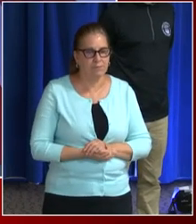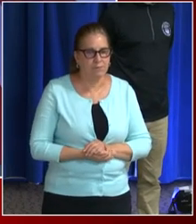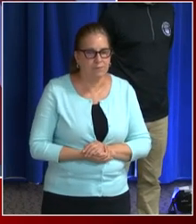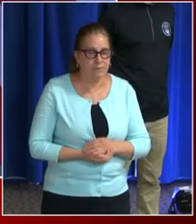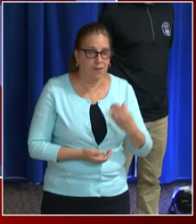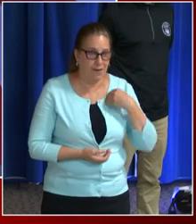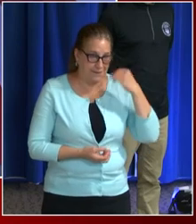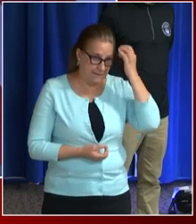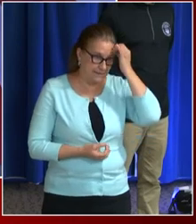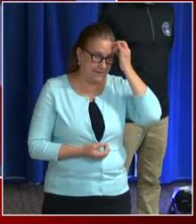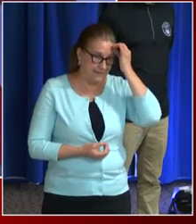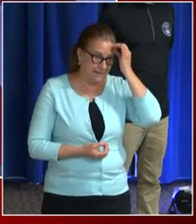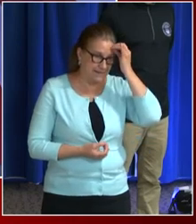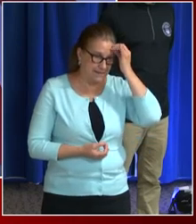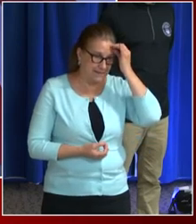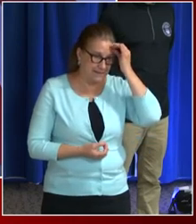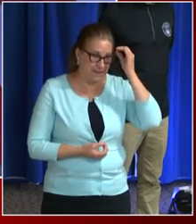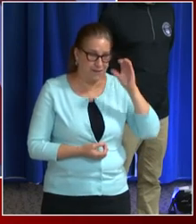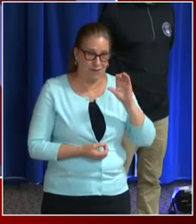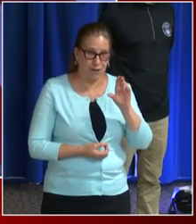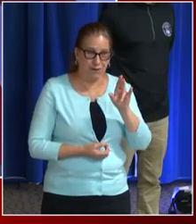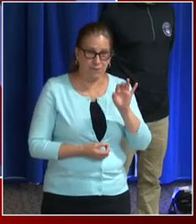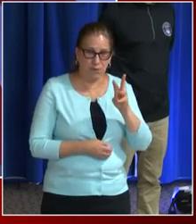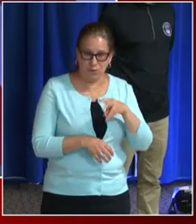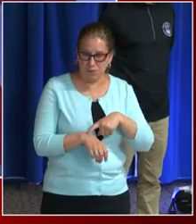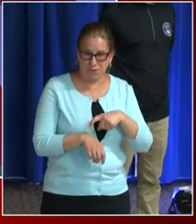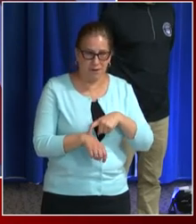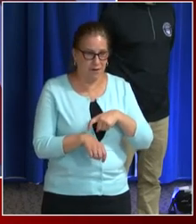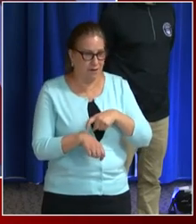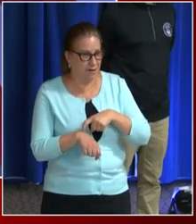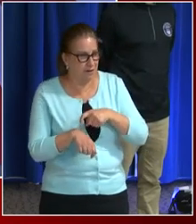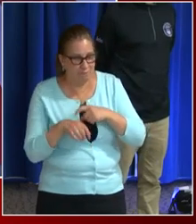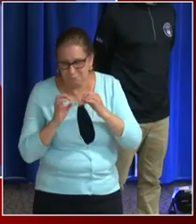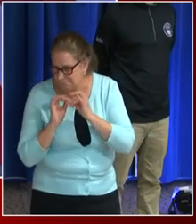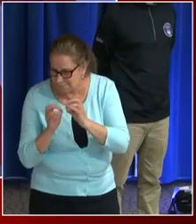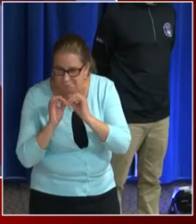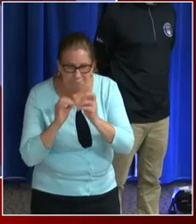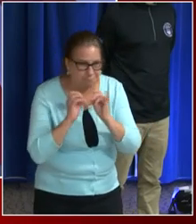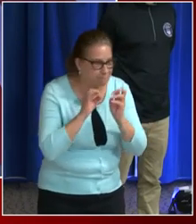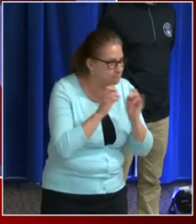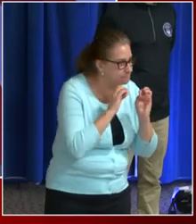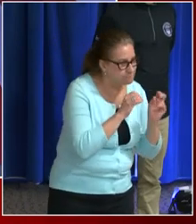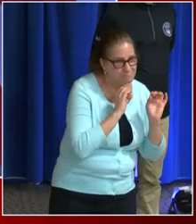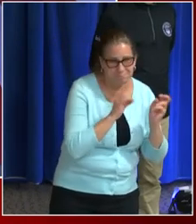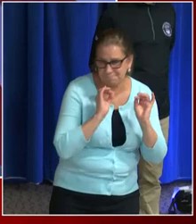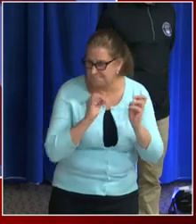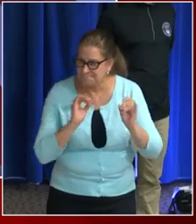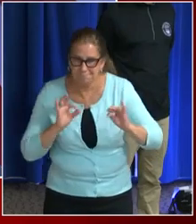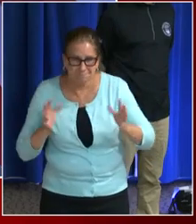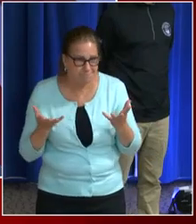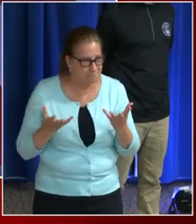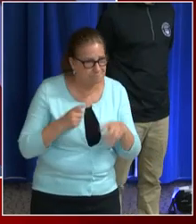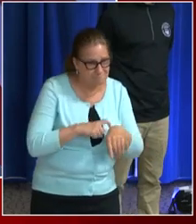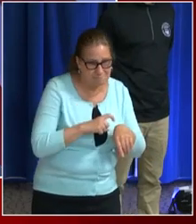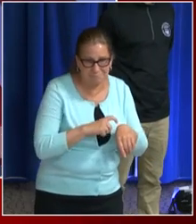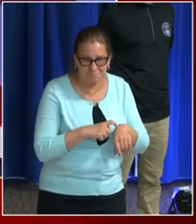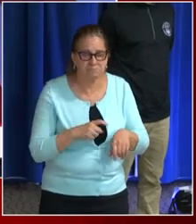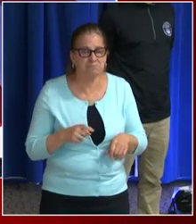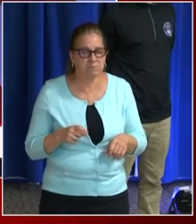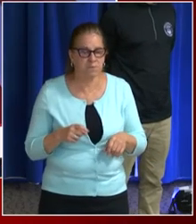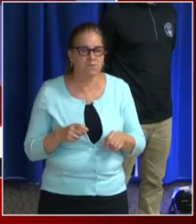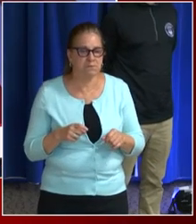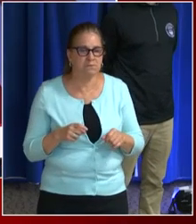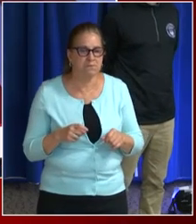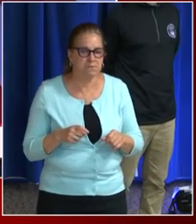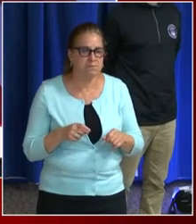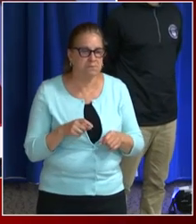about the curfew time and have debated it. about, especially as it relates to voting